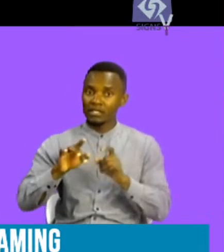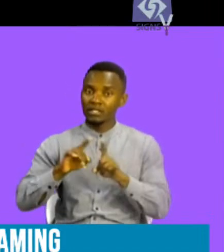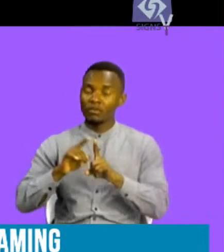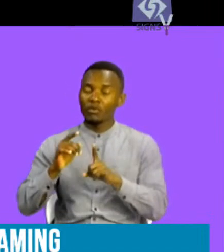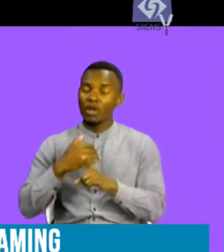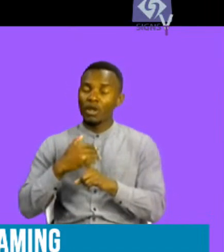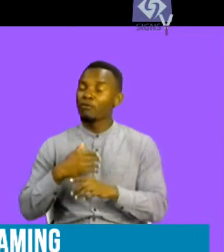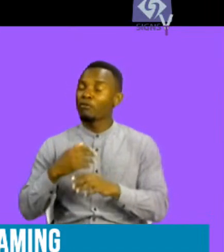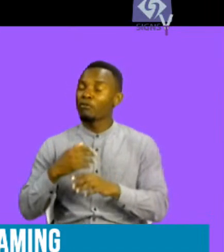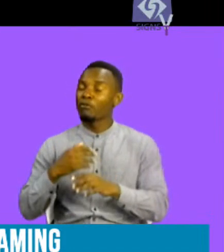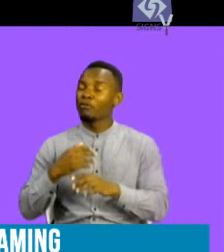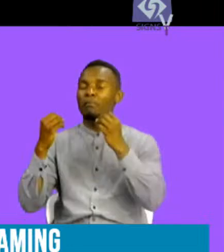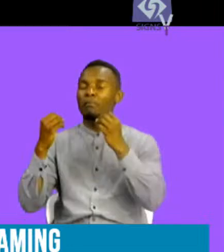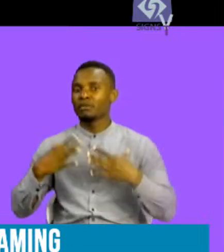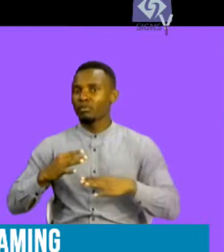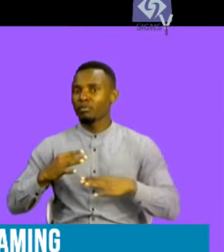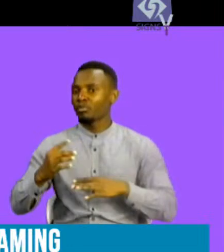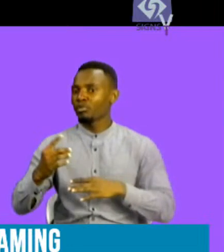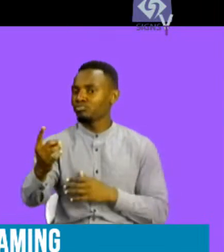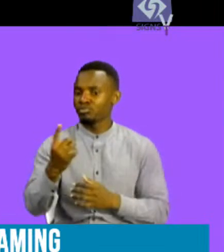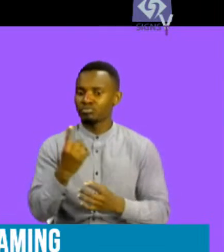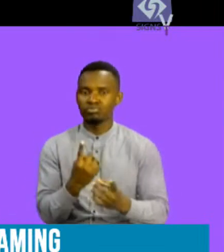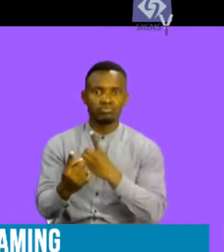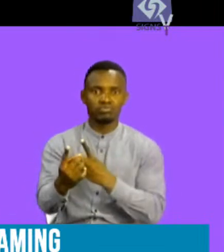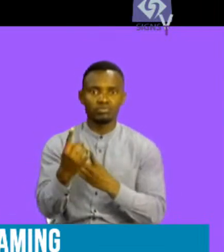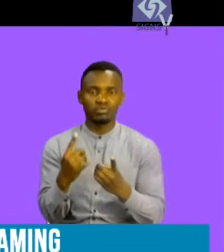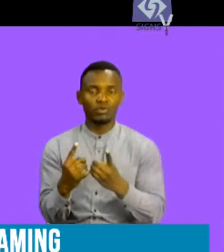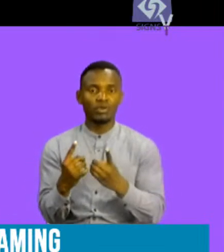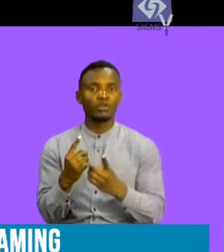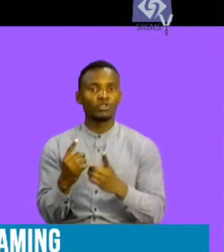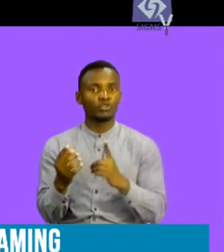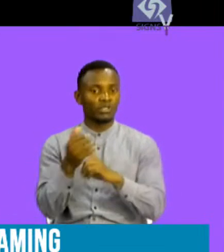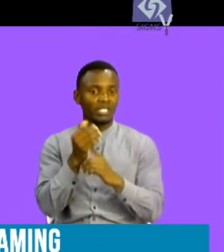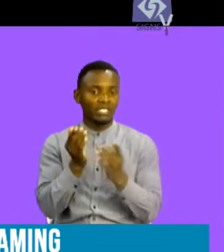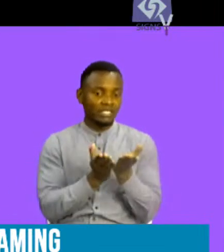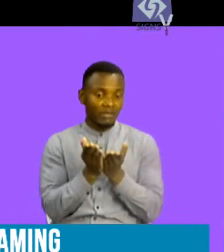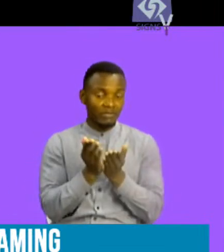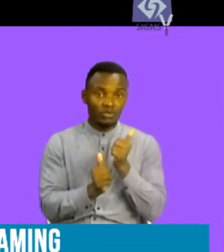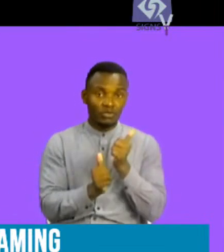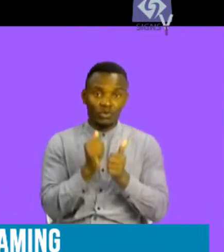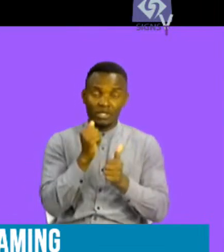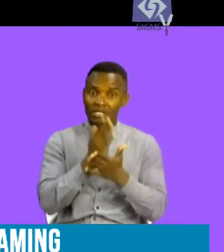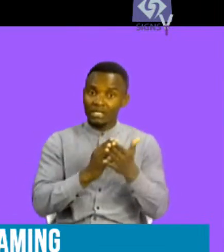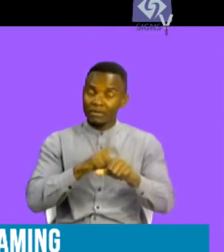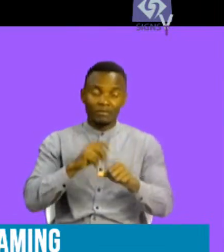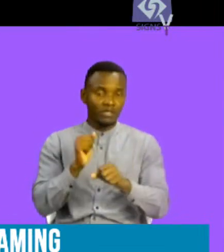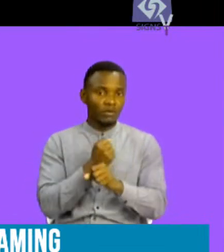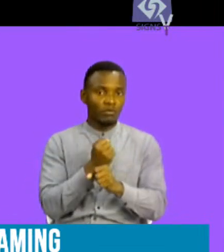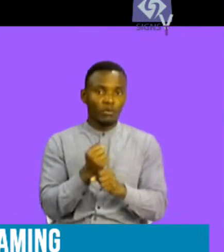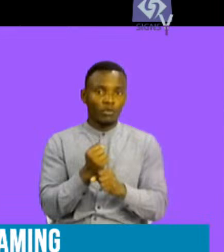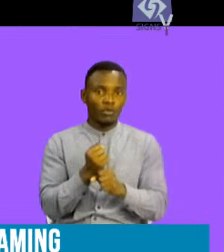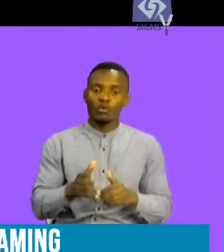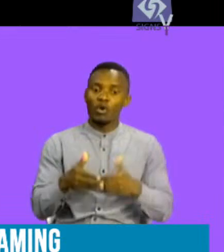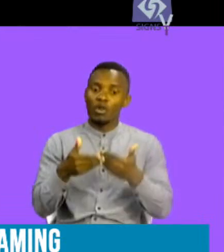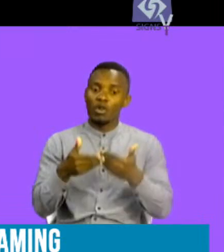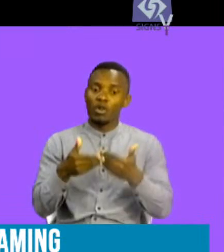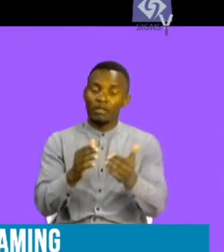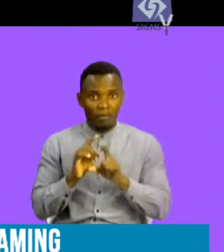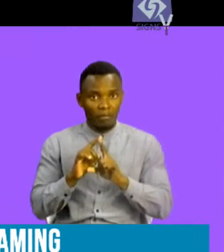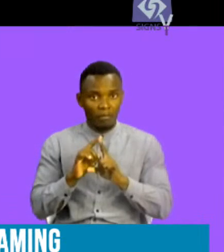coming to seek services which sometimes we may not be able to give. So, but other than that, I